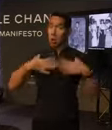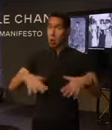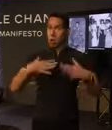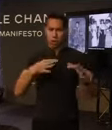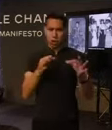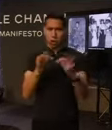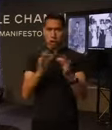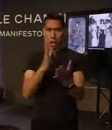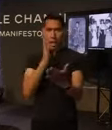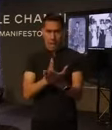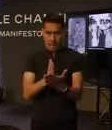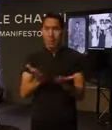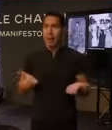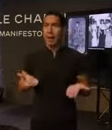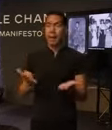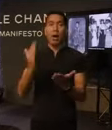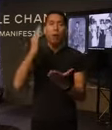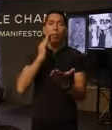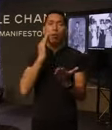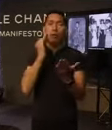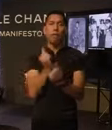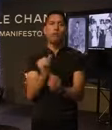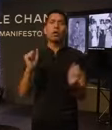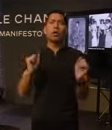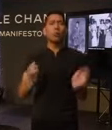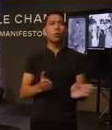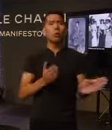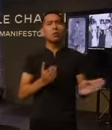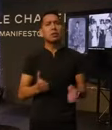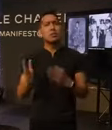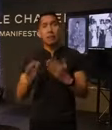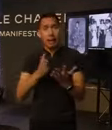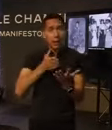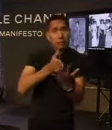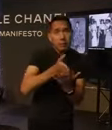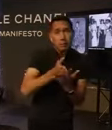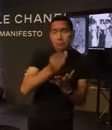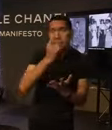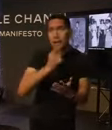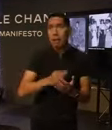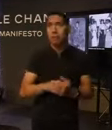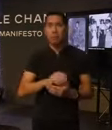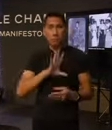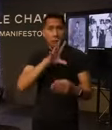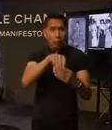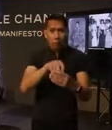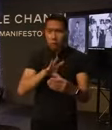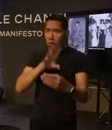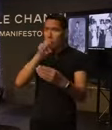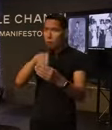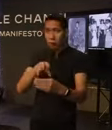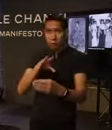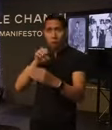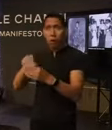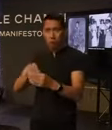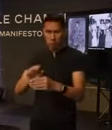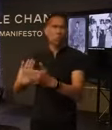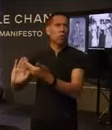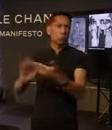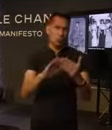design that allows women freedom of movement, freedom of access to participation in civil society,